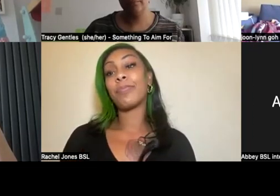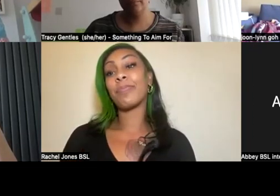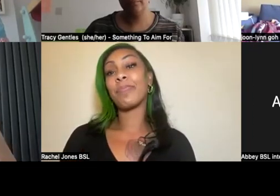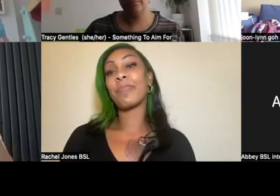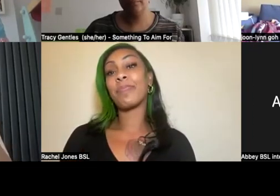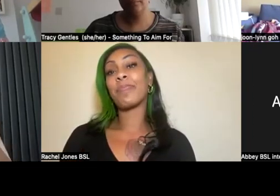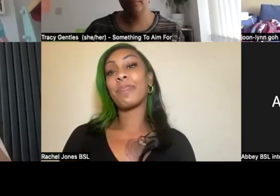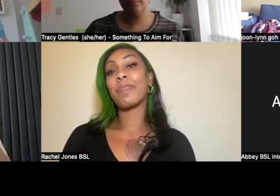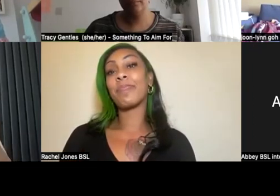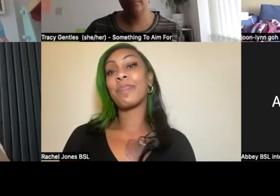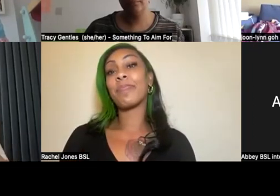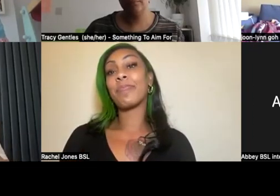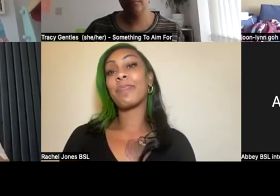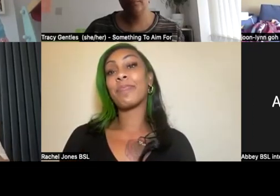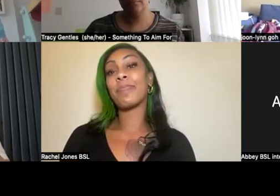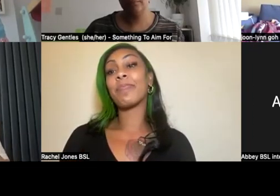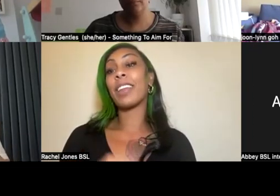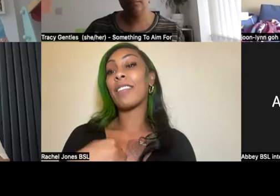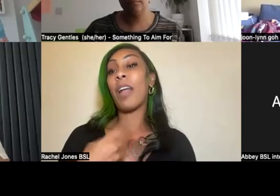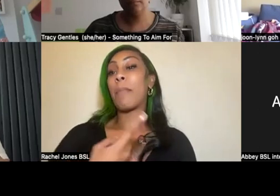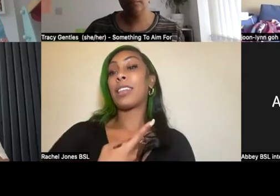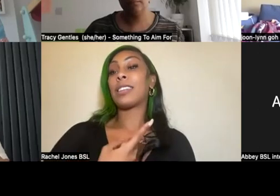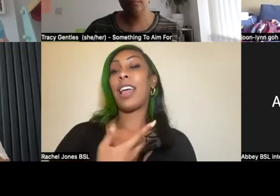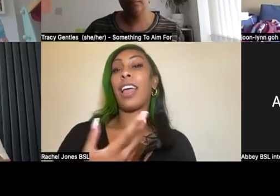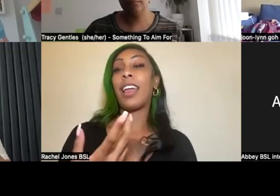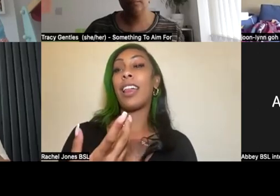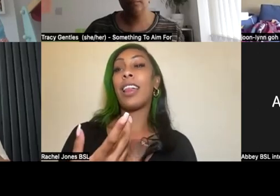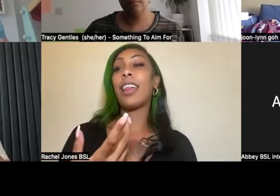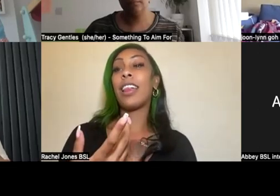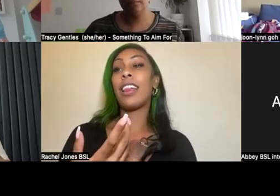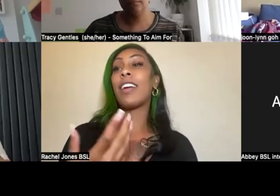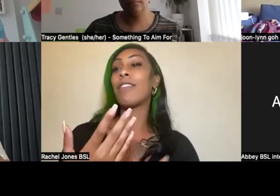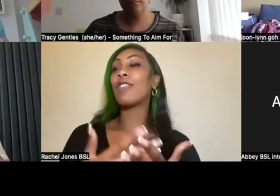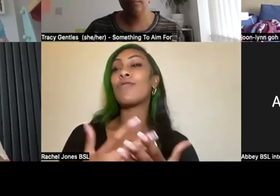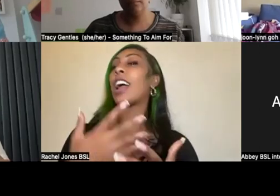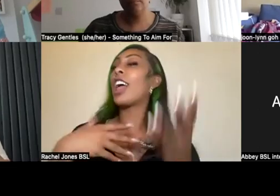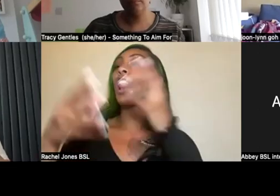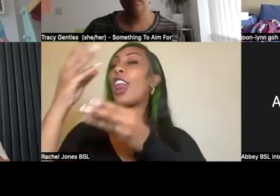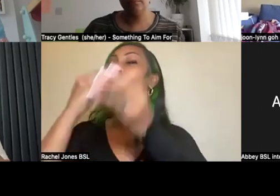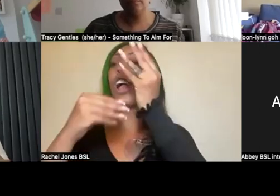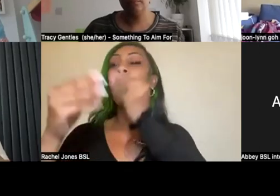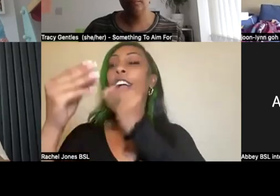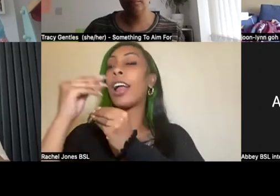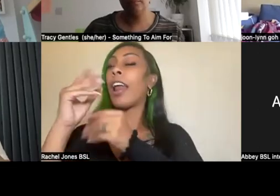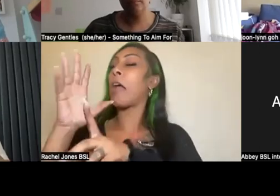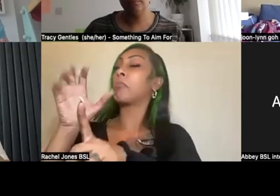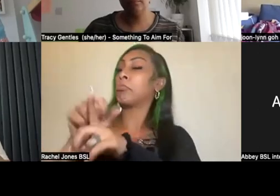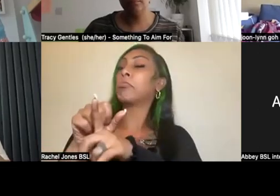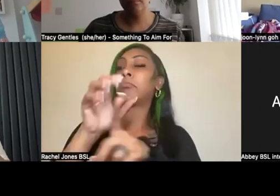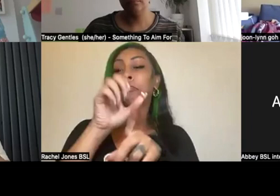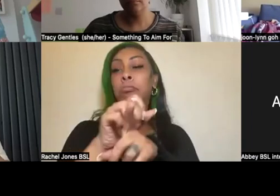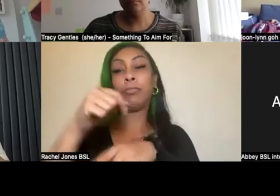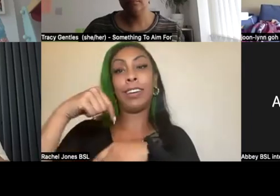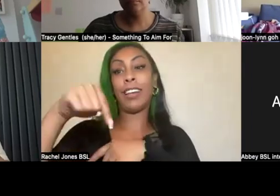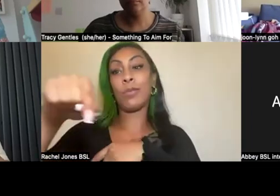So I think that for me, those are some of the things I've really learned and noticed during the week. And when I think about actions that have